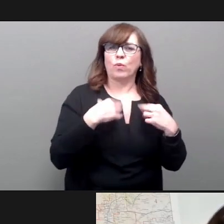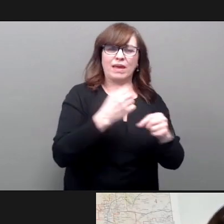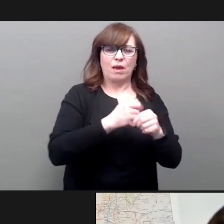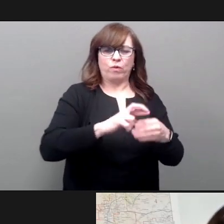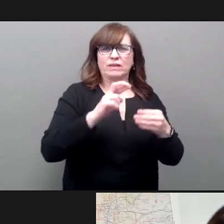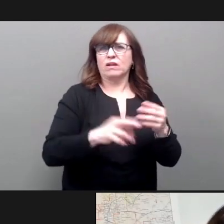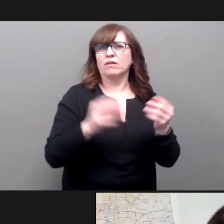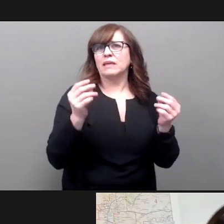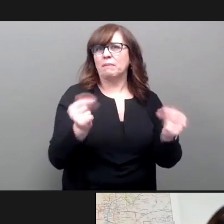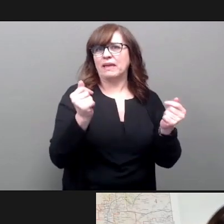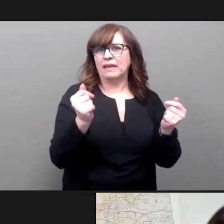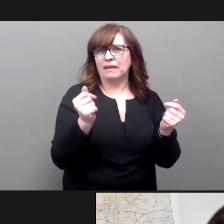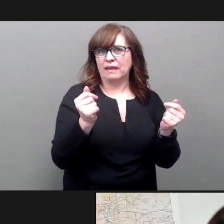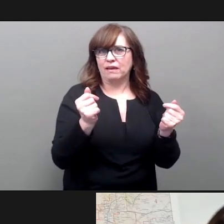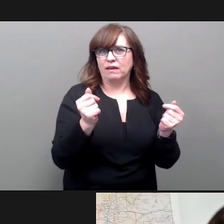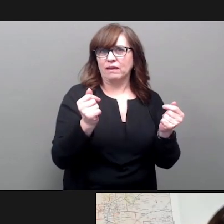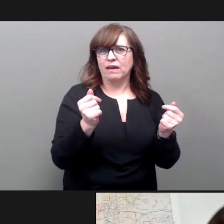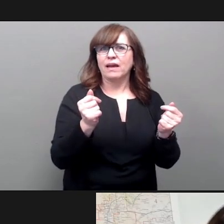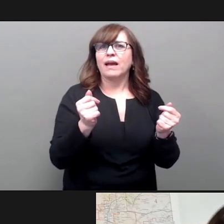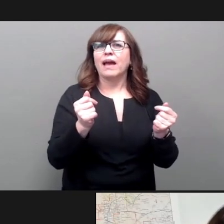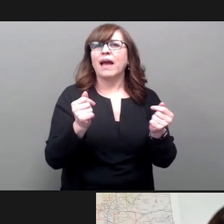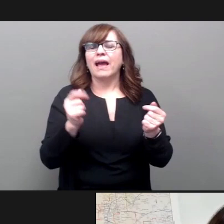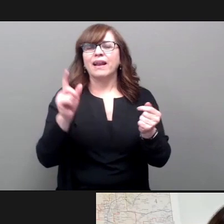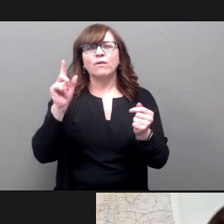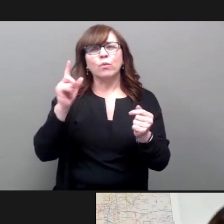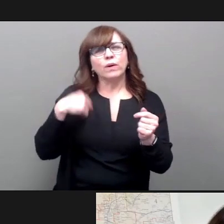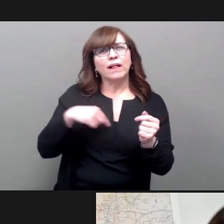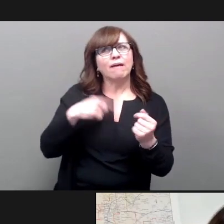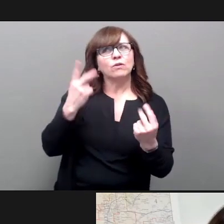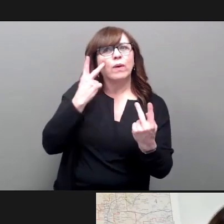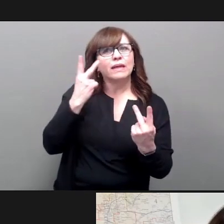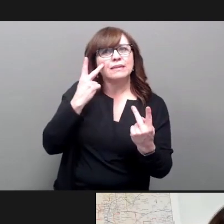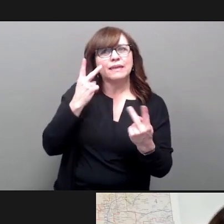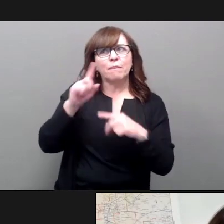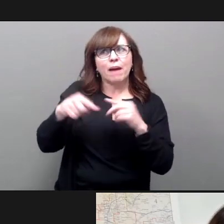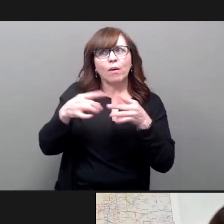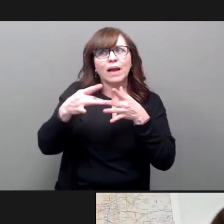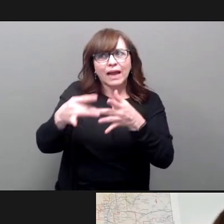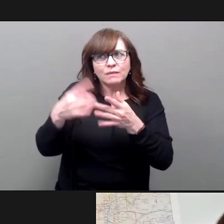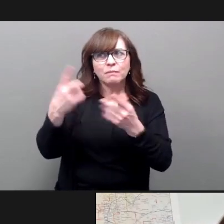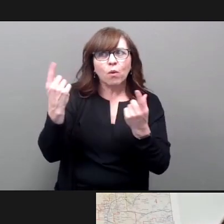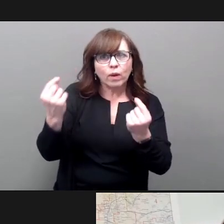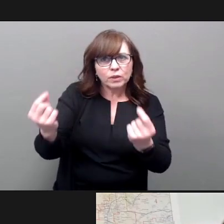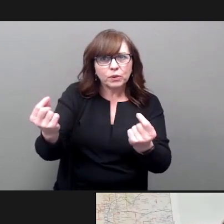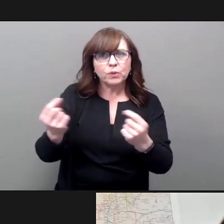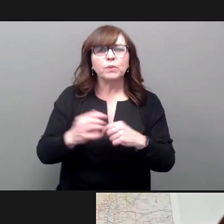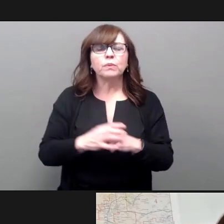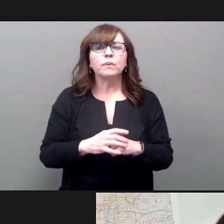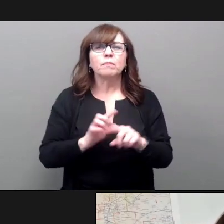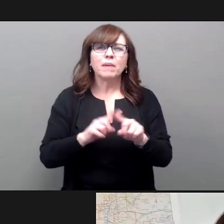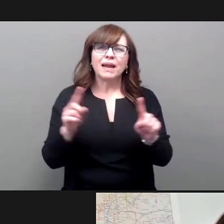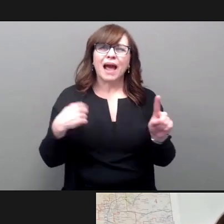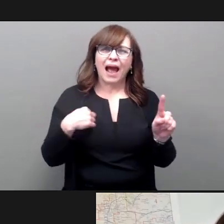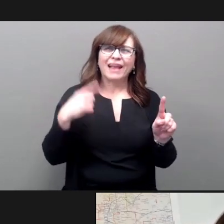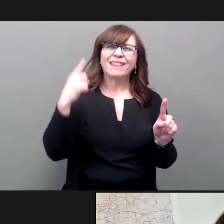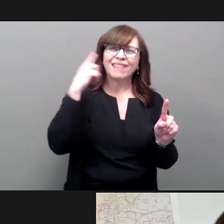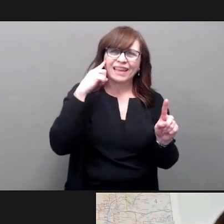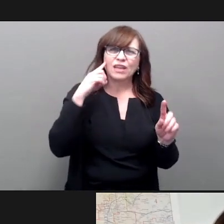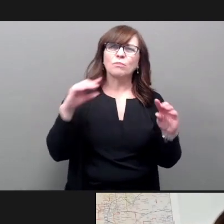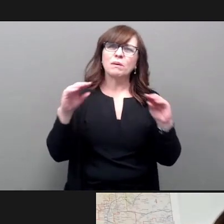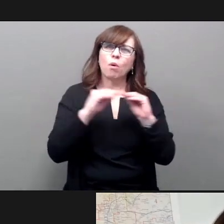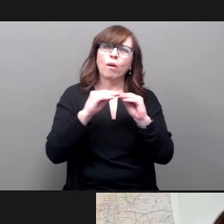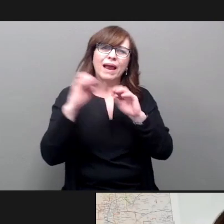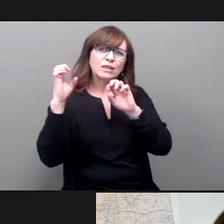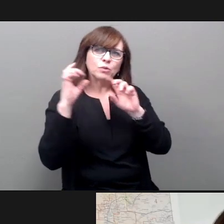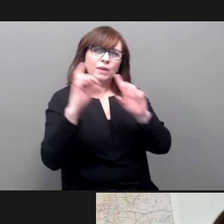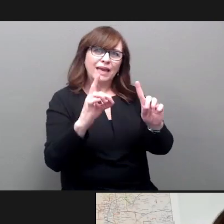with a link to go and read about guidance about what to do. I think it'll become more educational